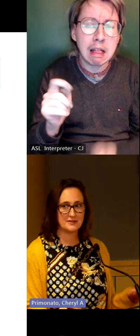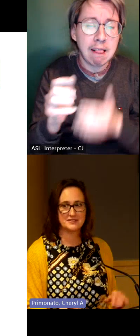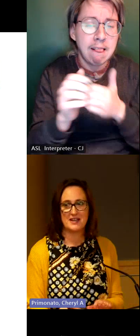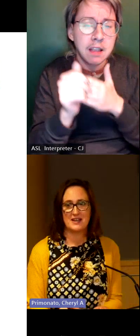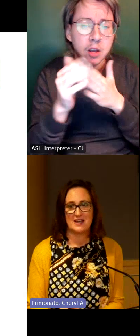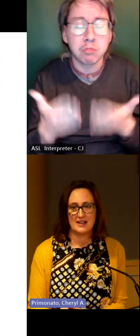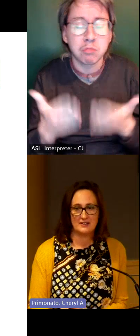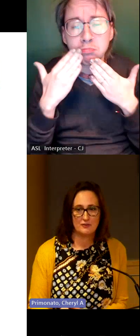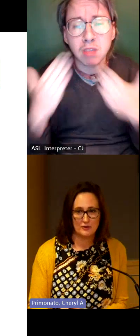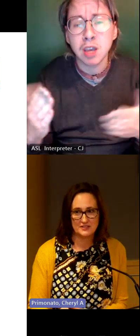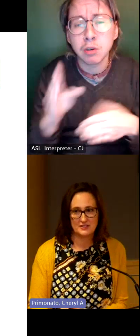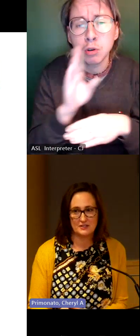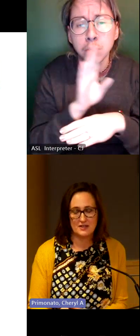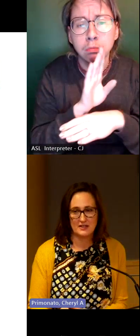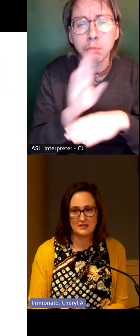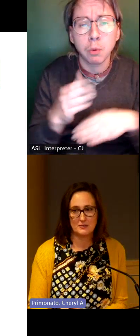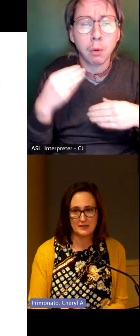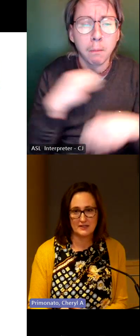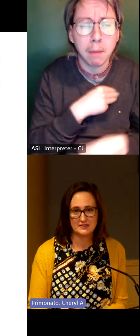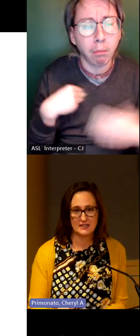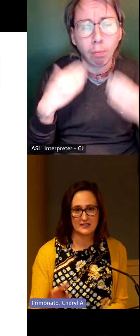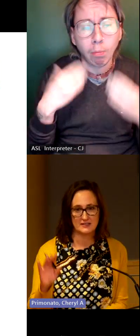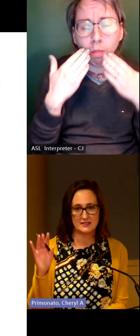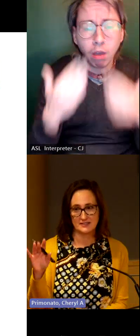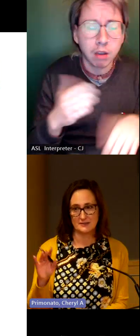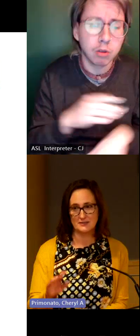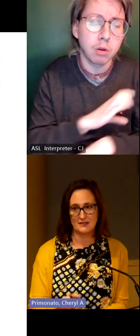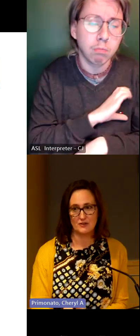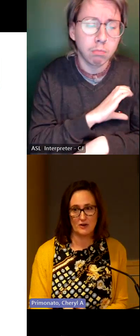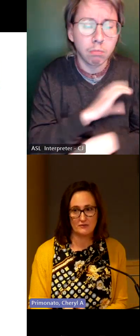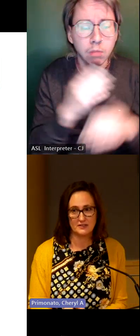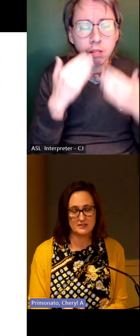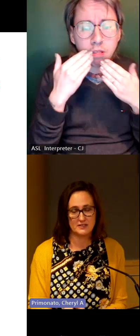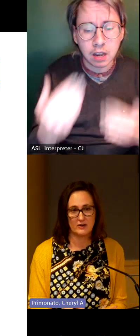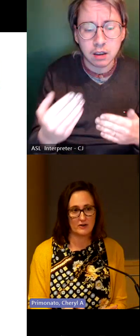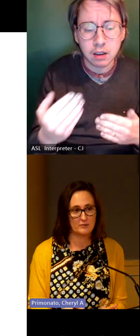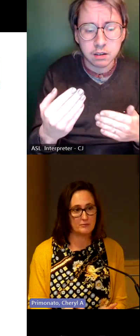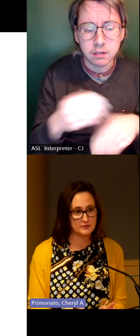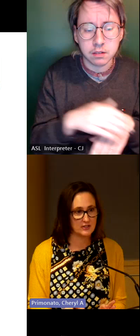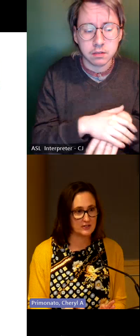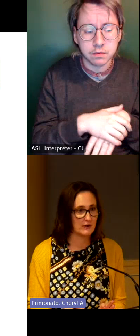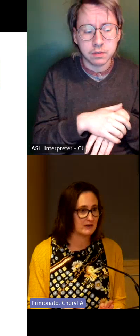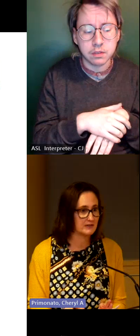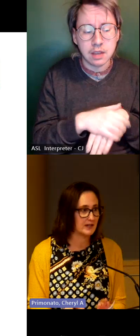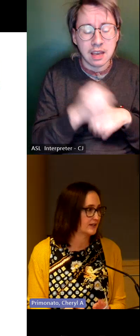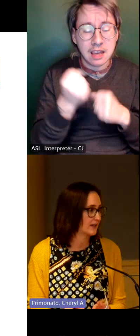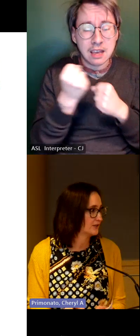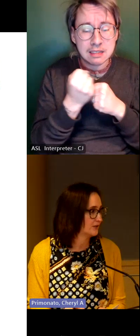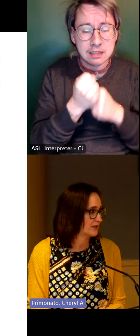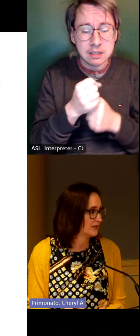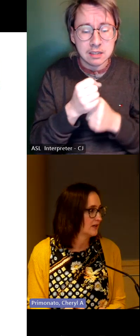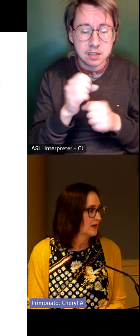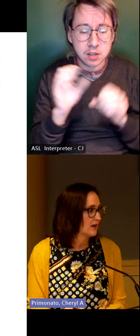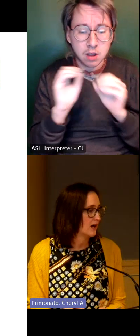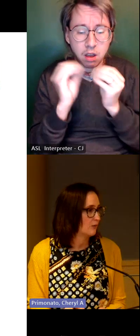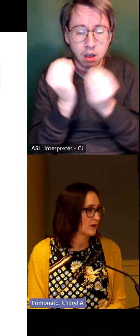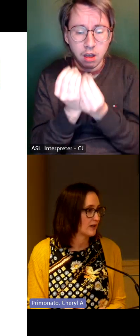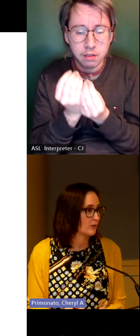board members, and of course, to thank the police and the System Safety Office that are boots on the ground and that are